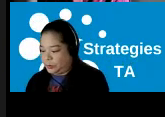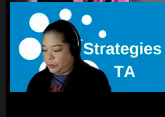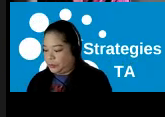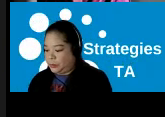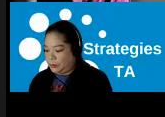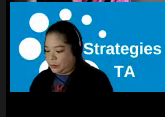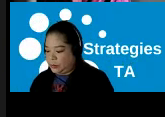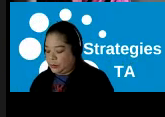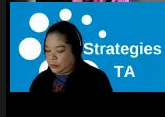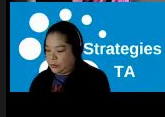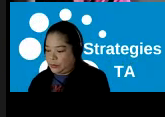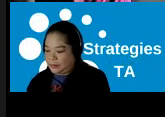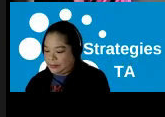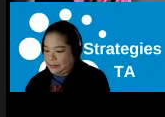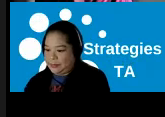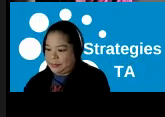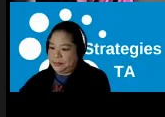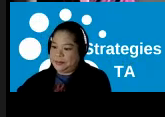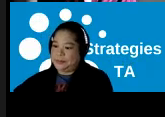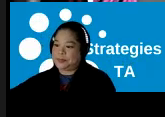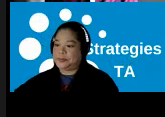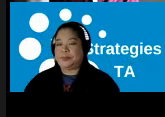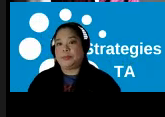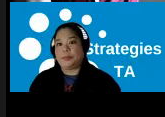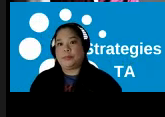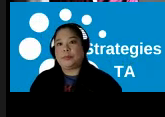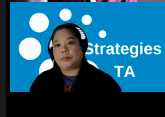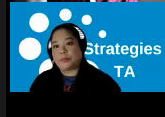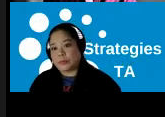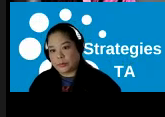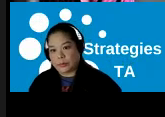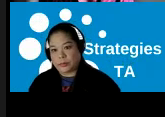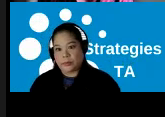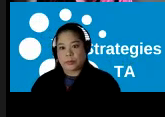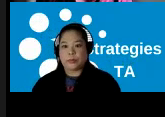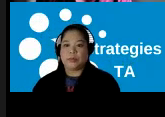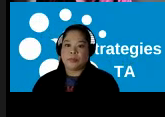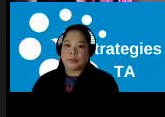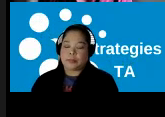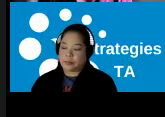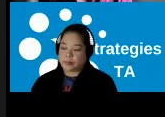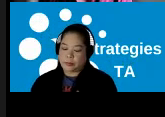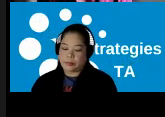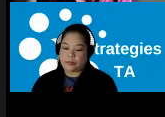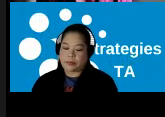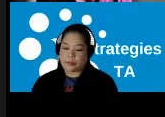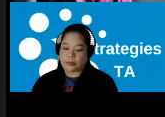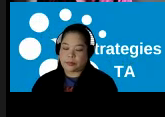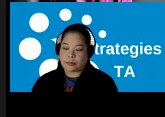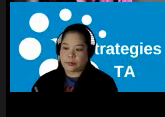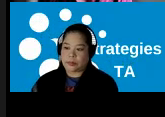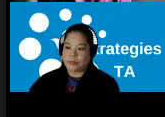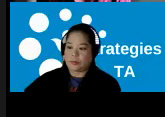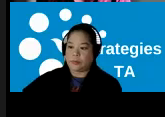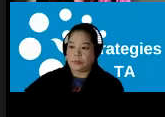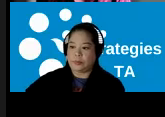also a two-part answer, right? I think, again, because this is really centered